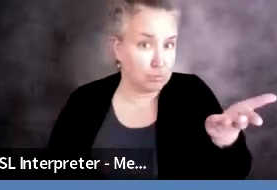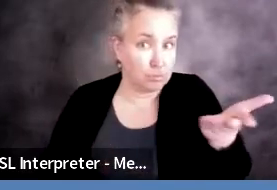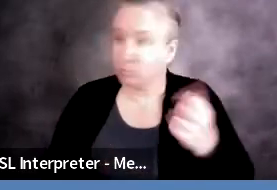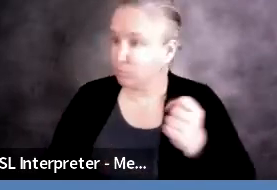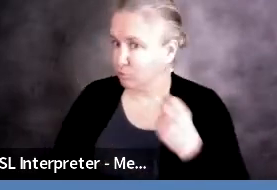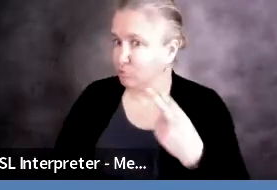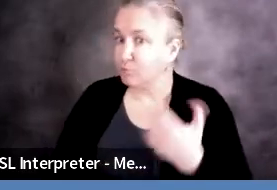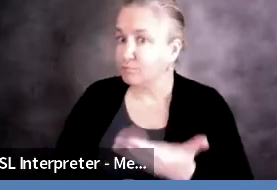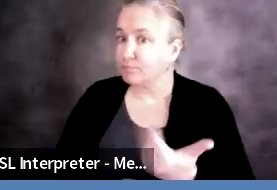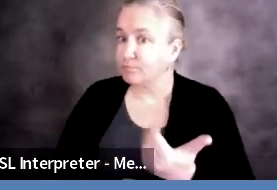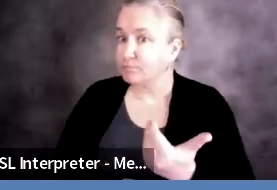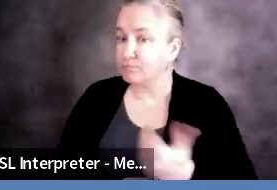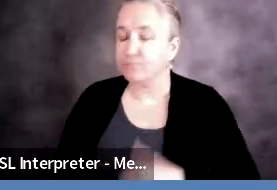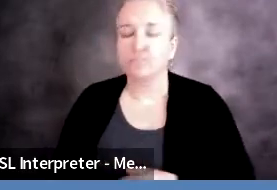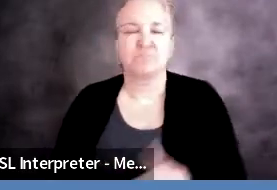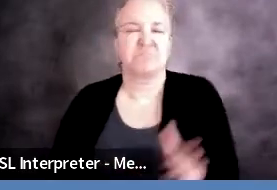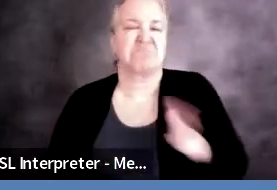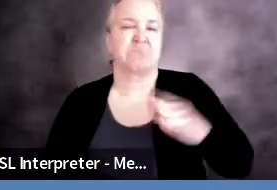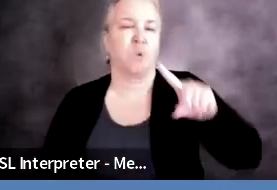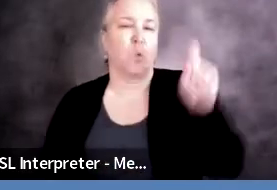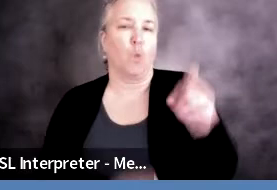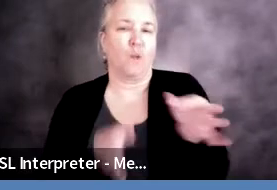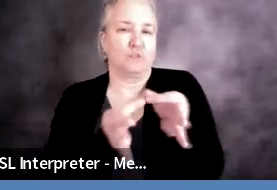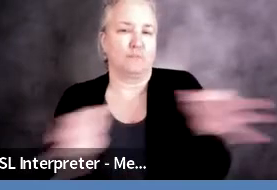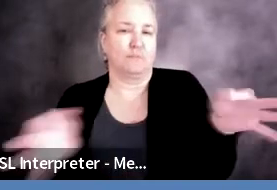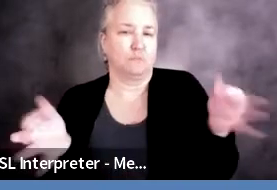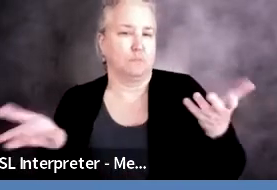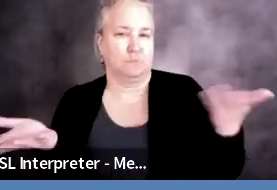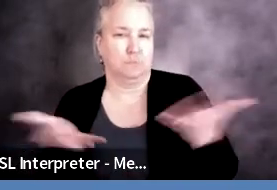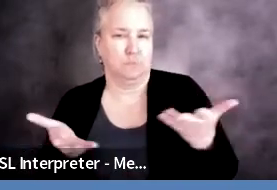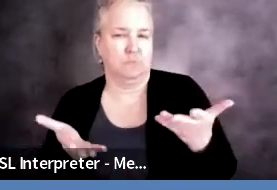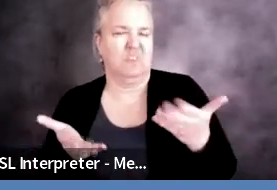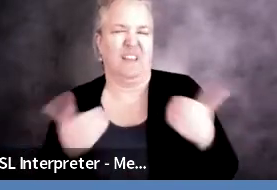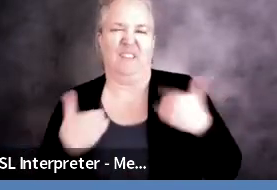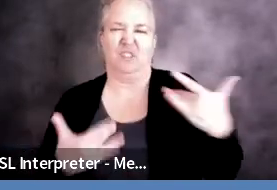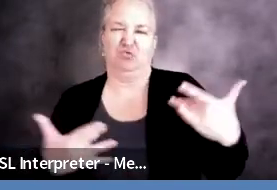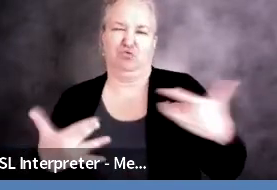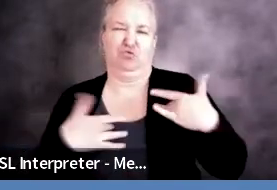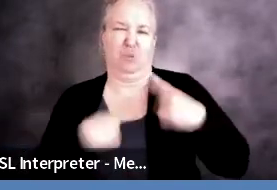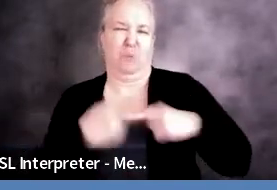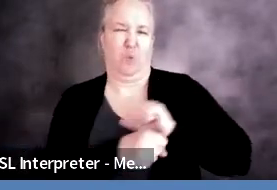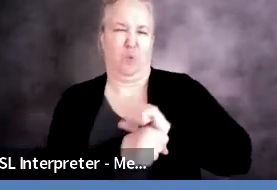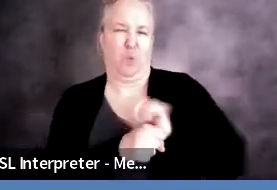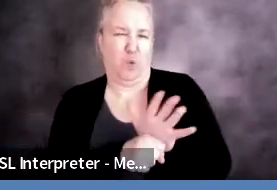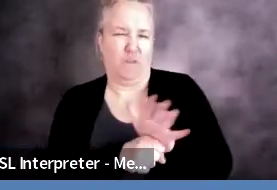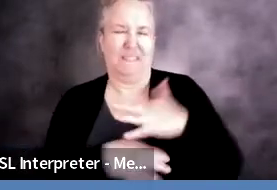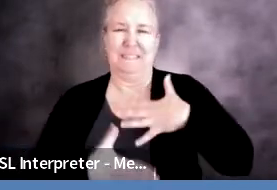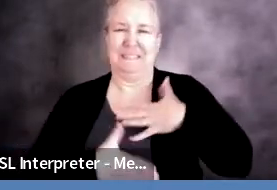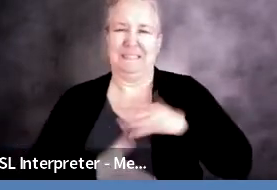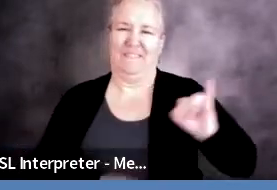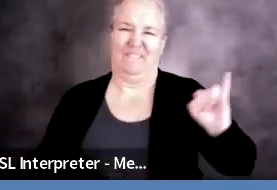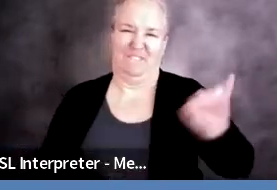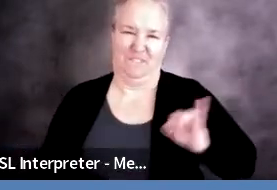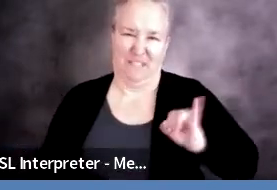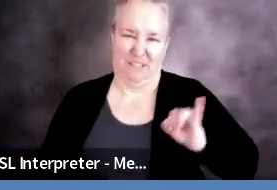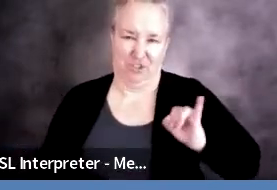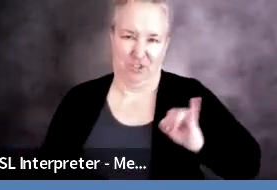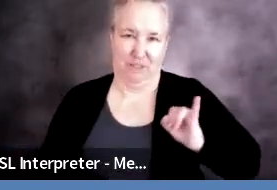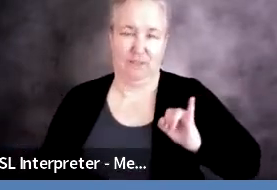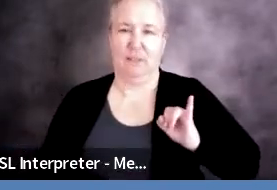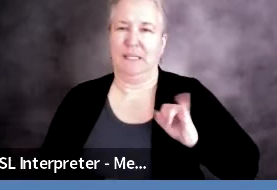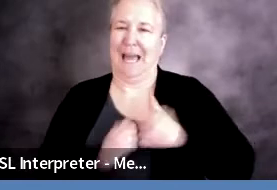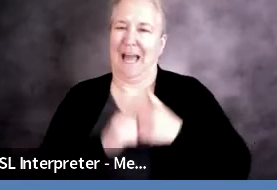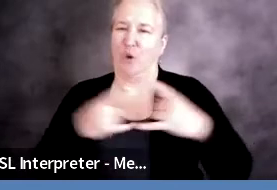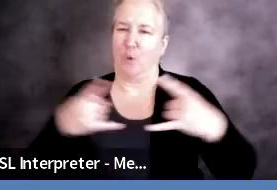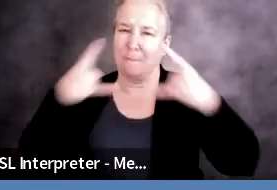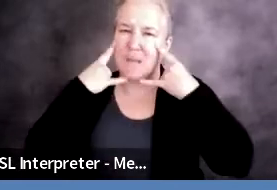sure. So the question that someone asked was, some concerns I have about COVID and respiratory infections are how to mask properly. So the main